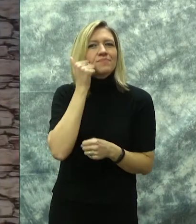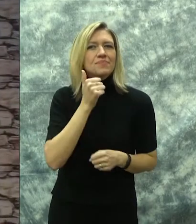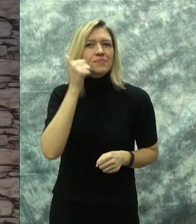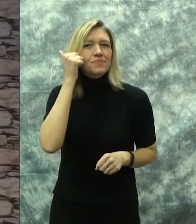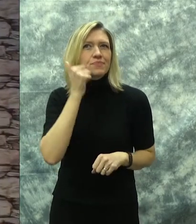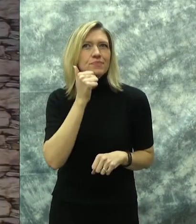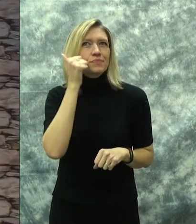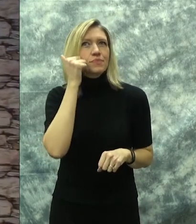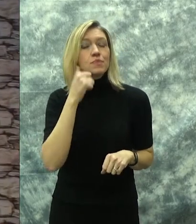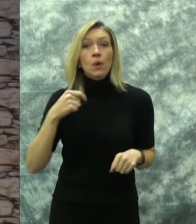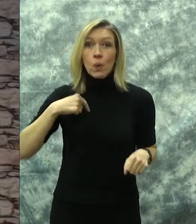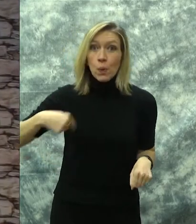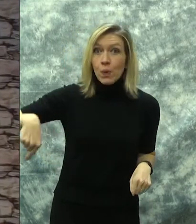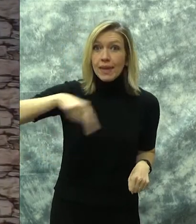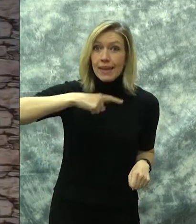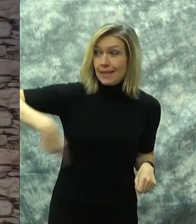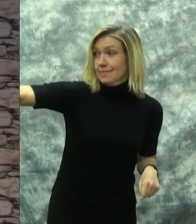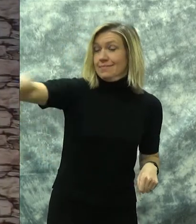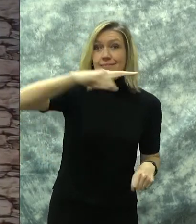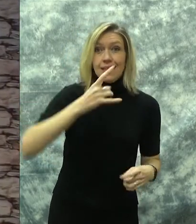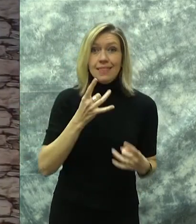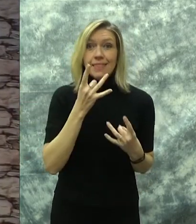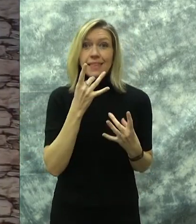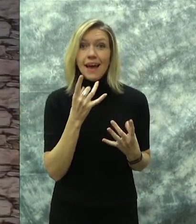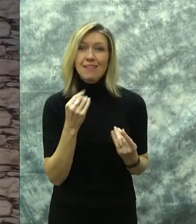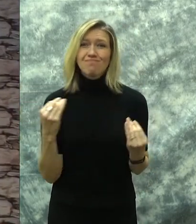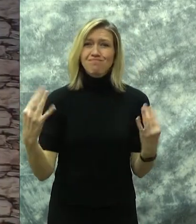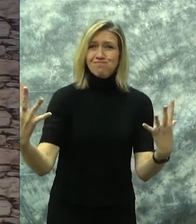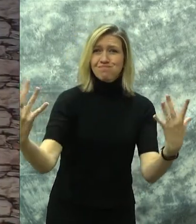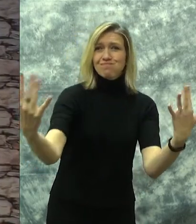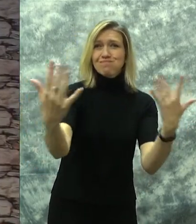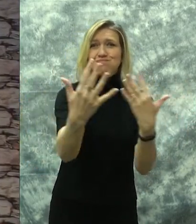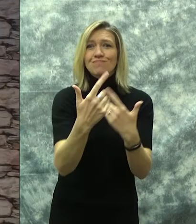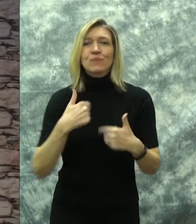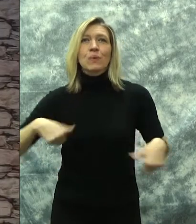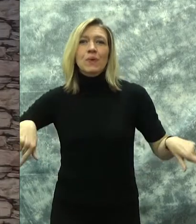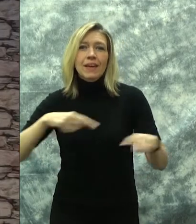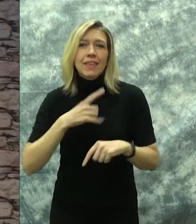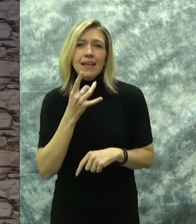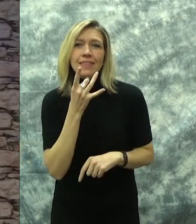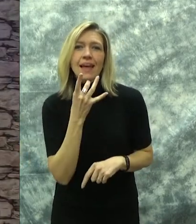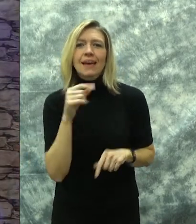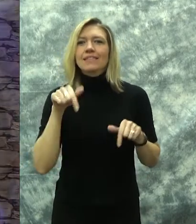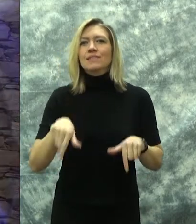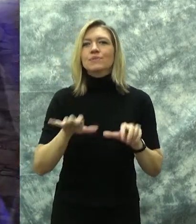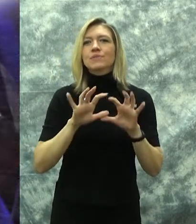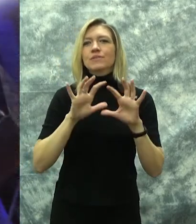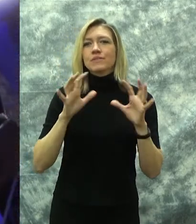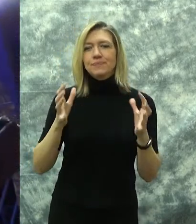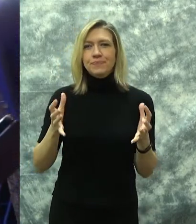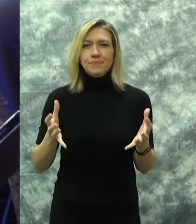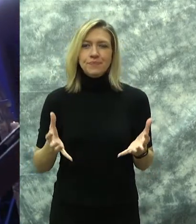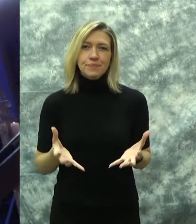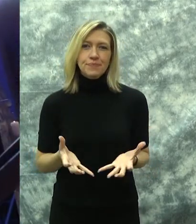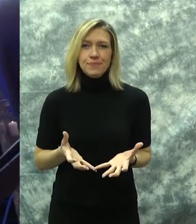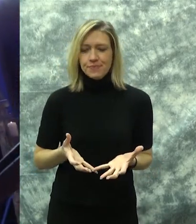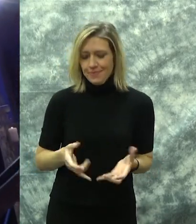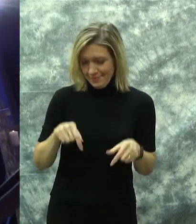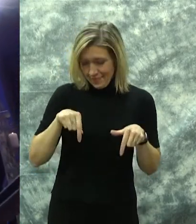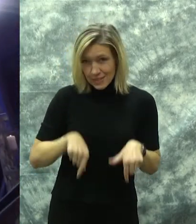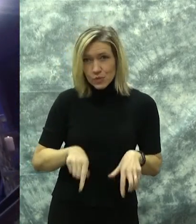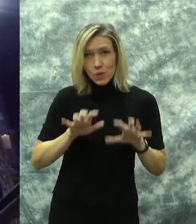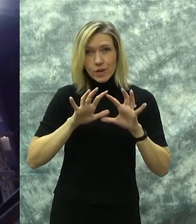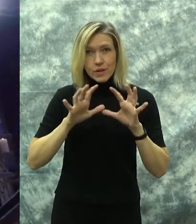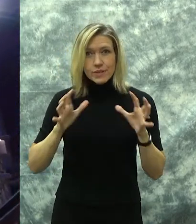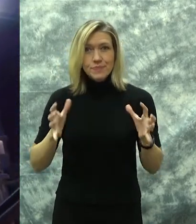are the light, we are the light in this world, in this